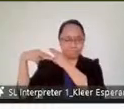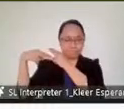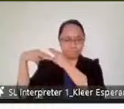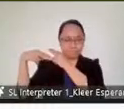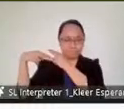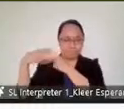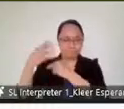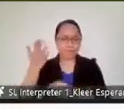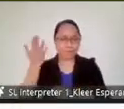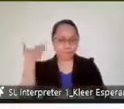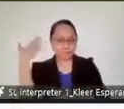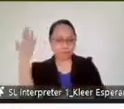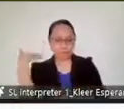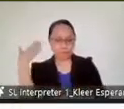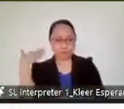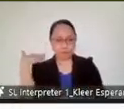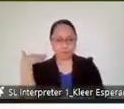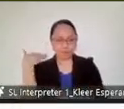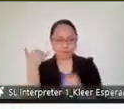daytoy dadaug